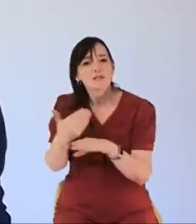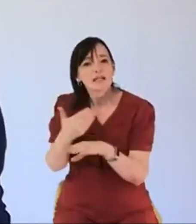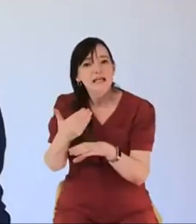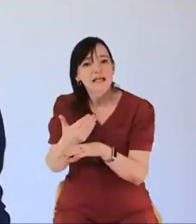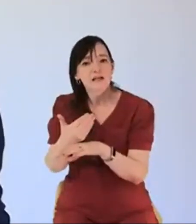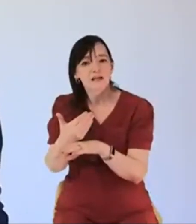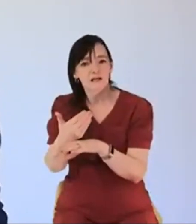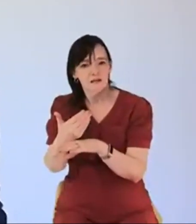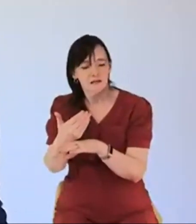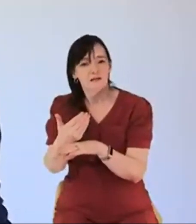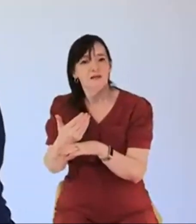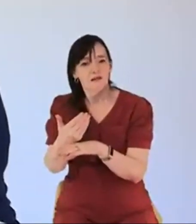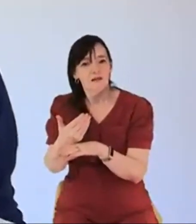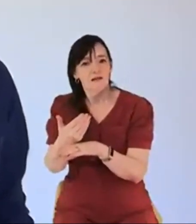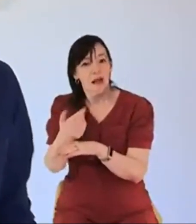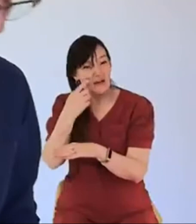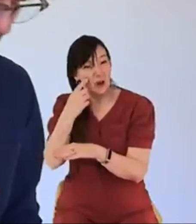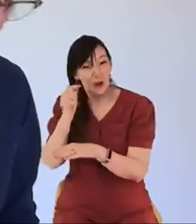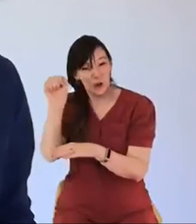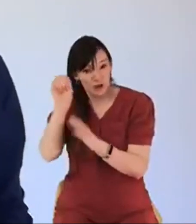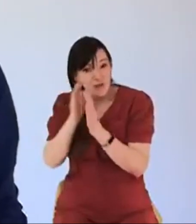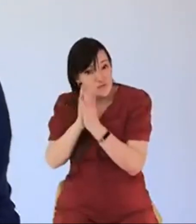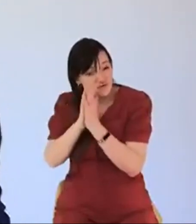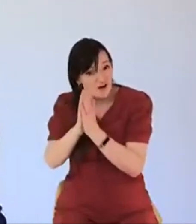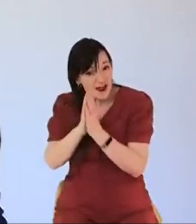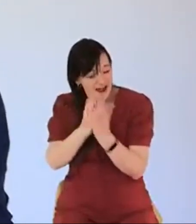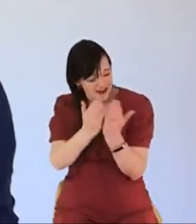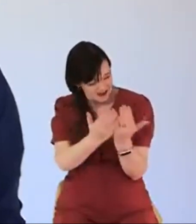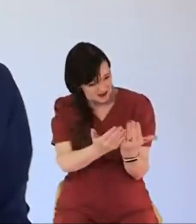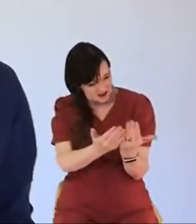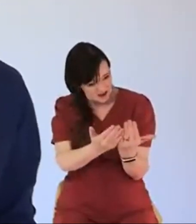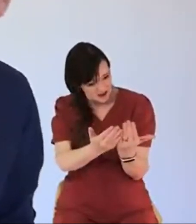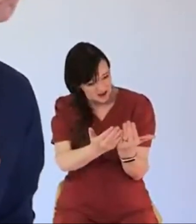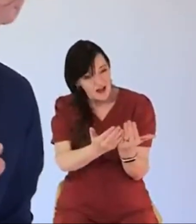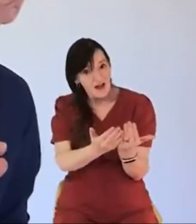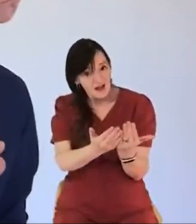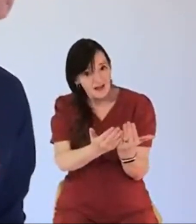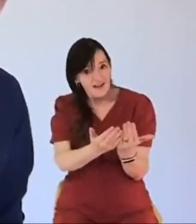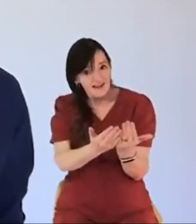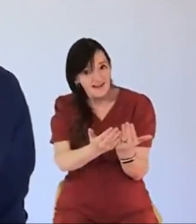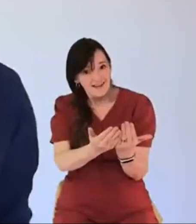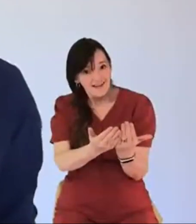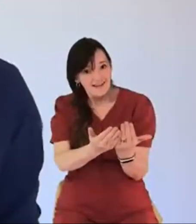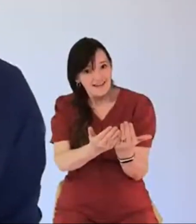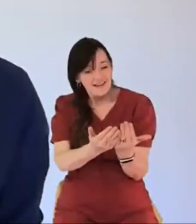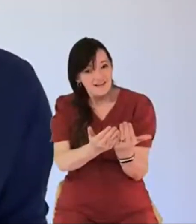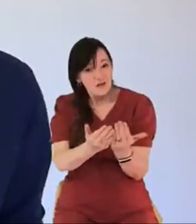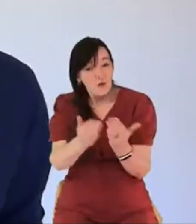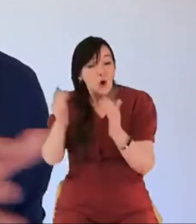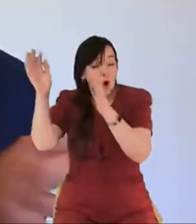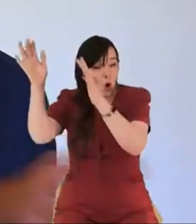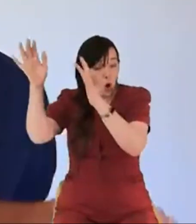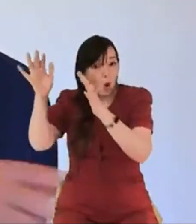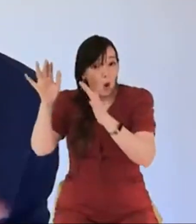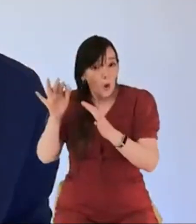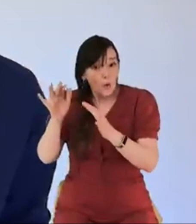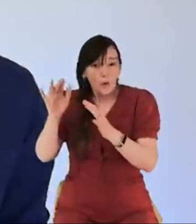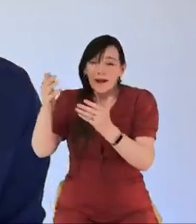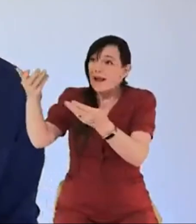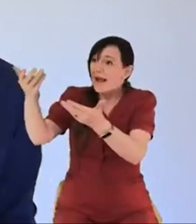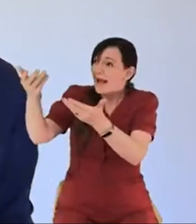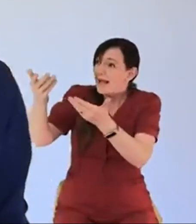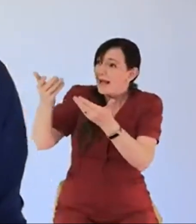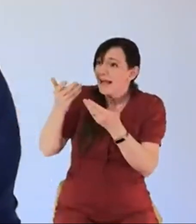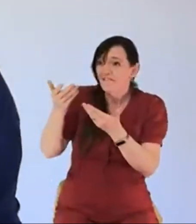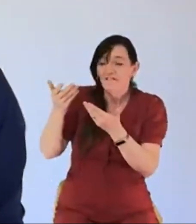you see what paul prays it's not just that glory is a gift given to us